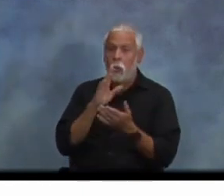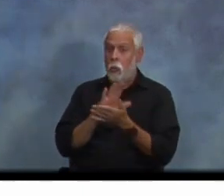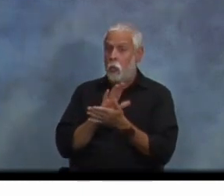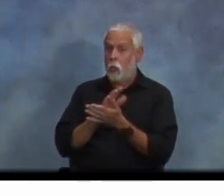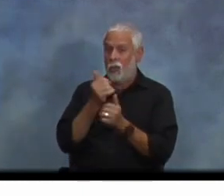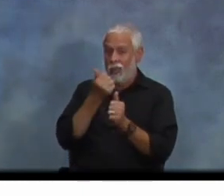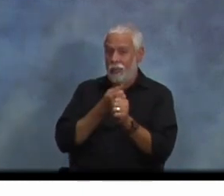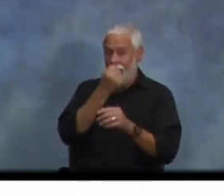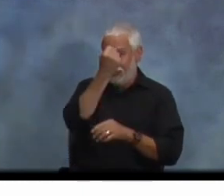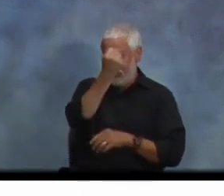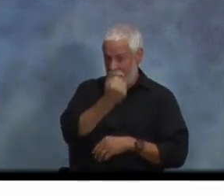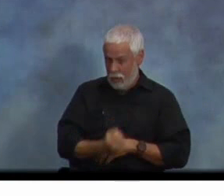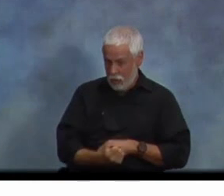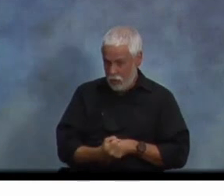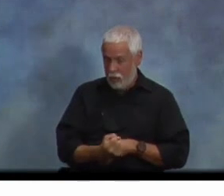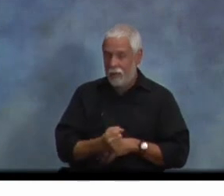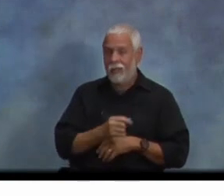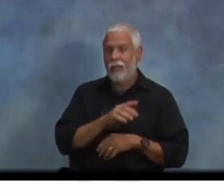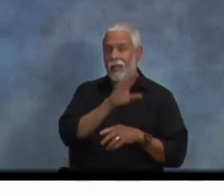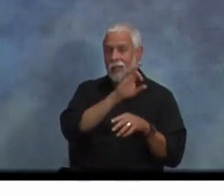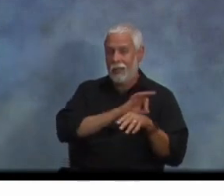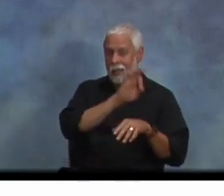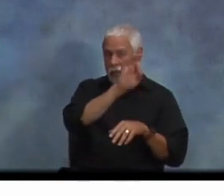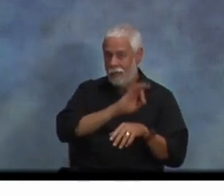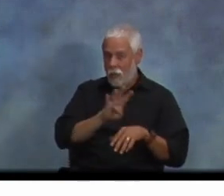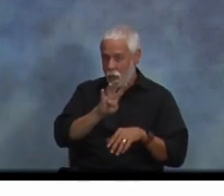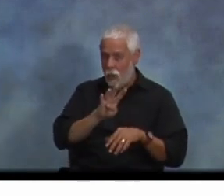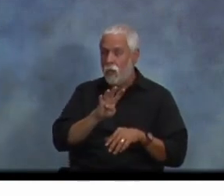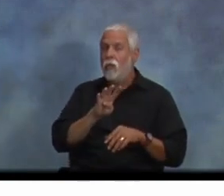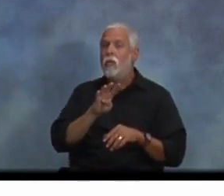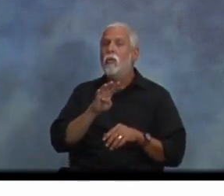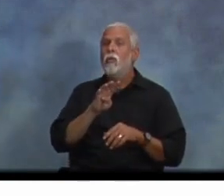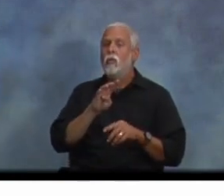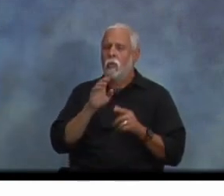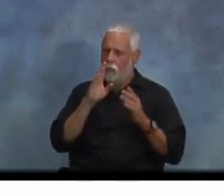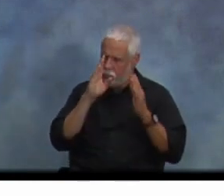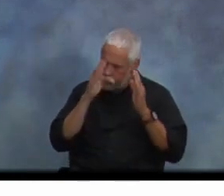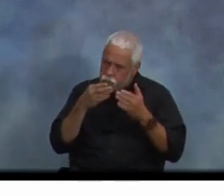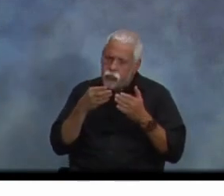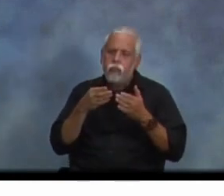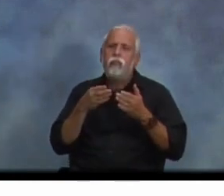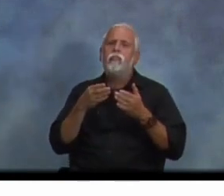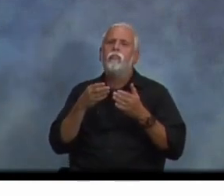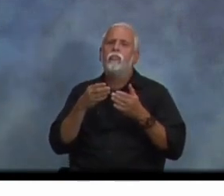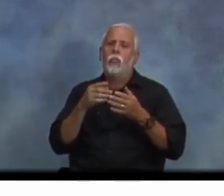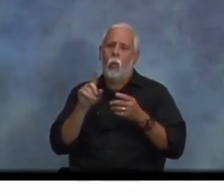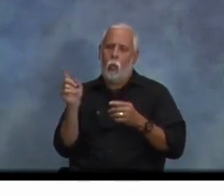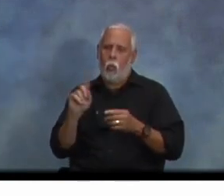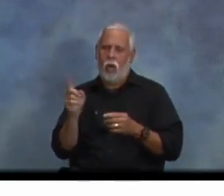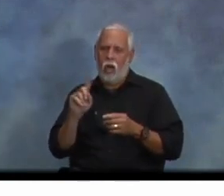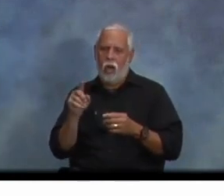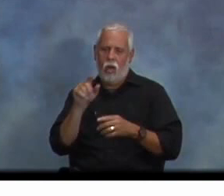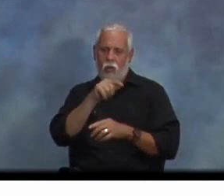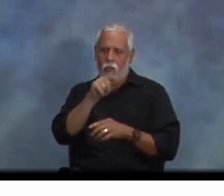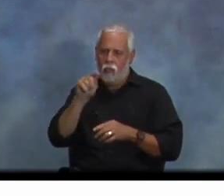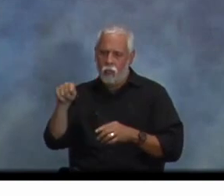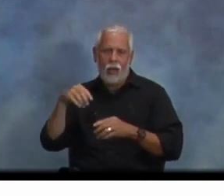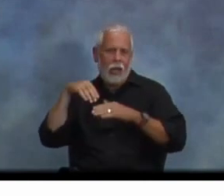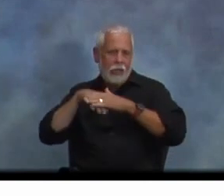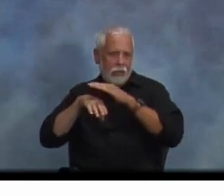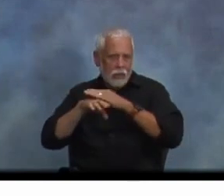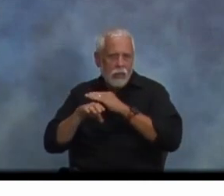every Saturday from 9 to 4. There is a big focus on geographic distribution and